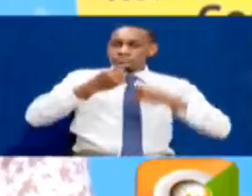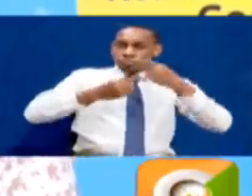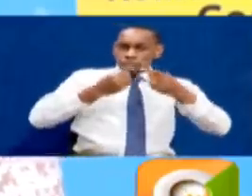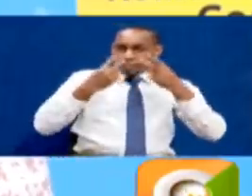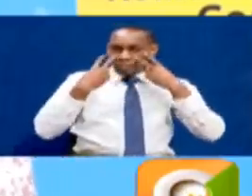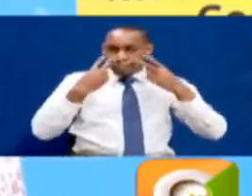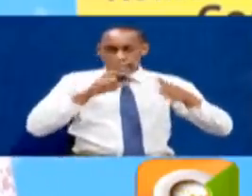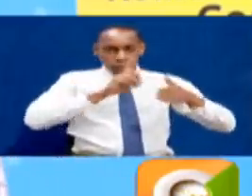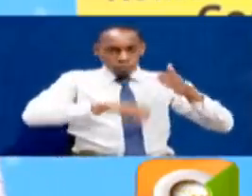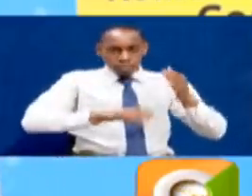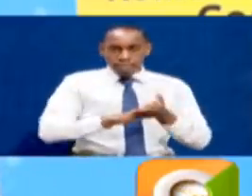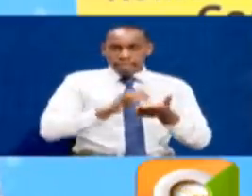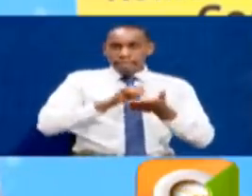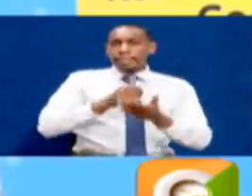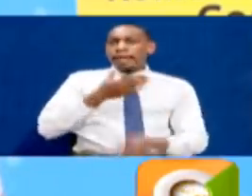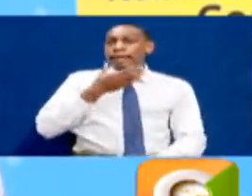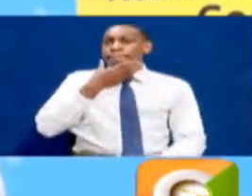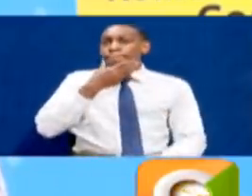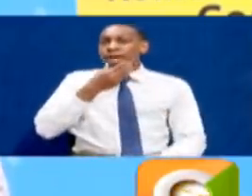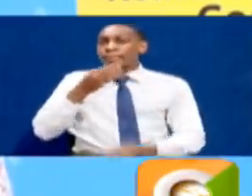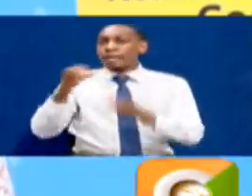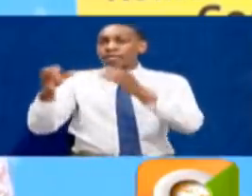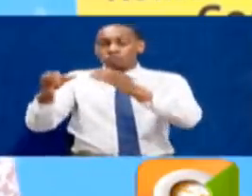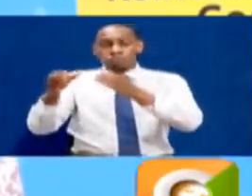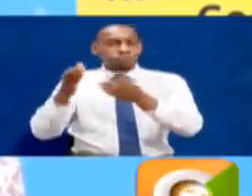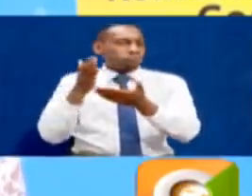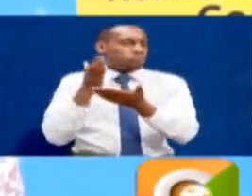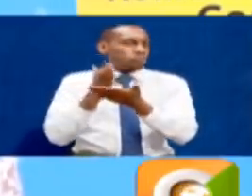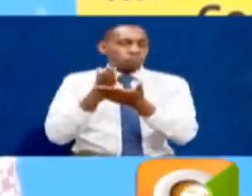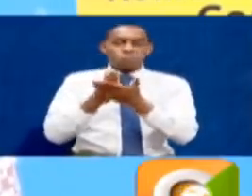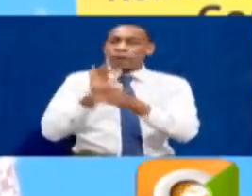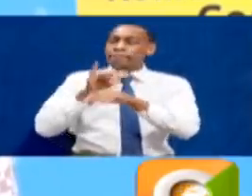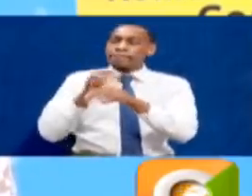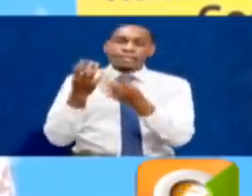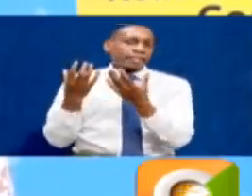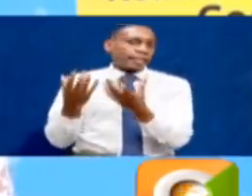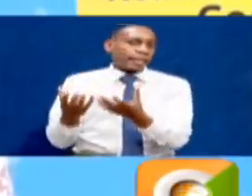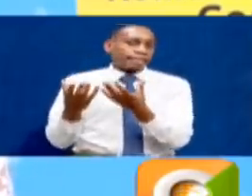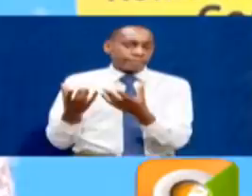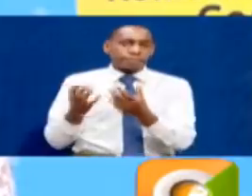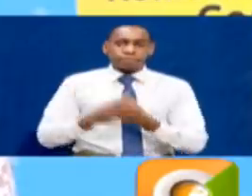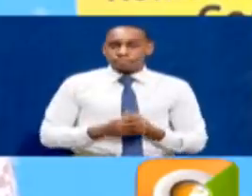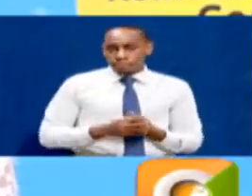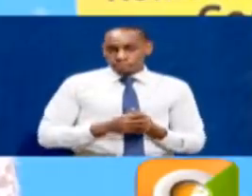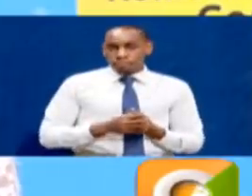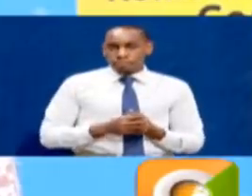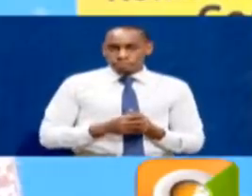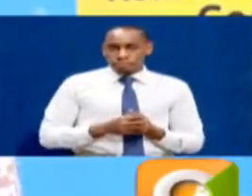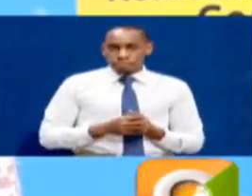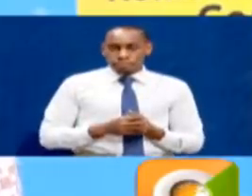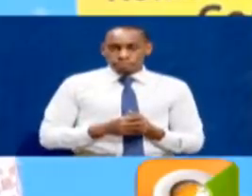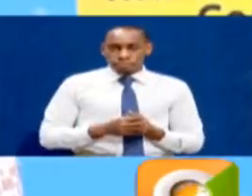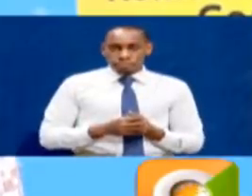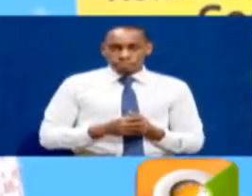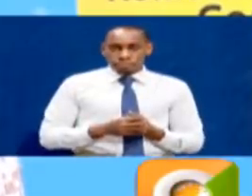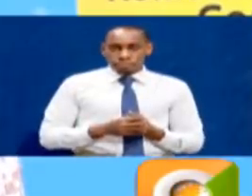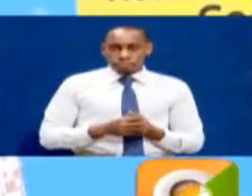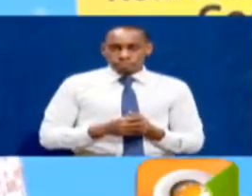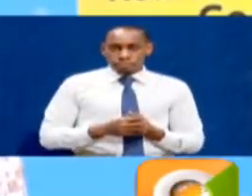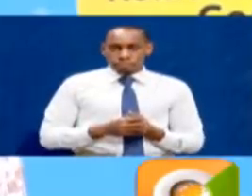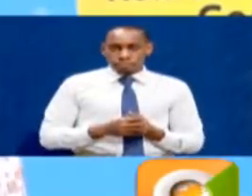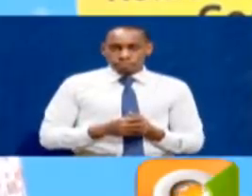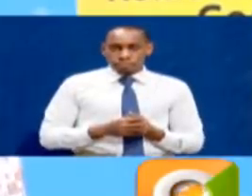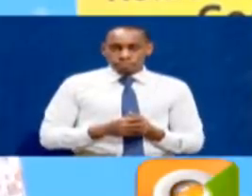that the male gender is taking a huge percentage of these